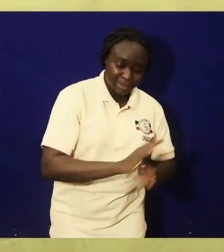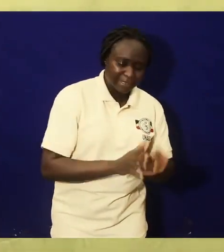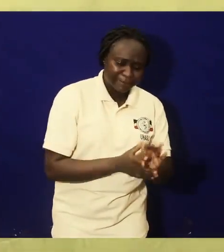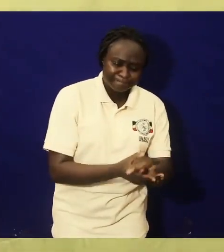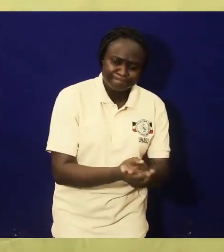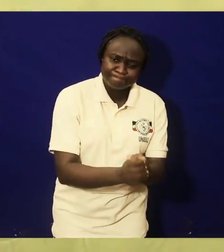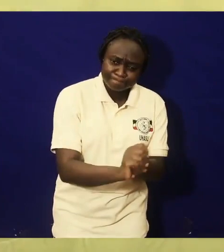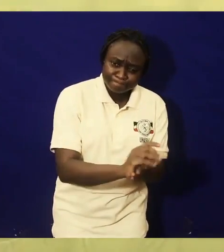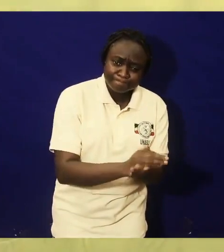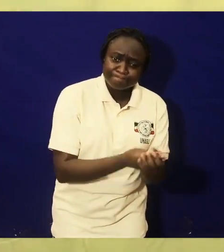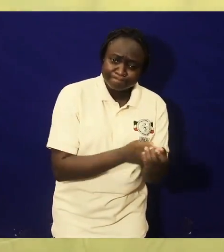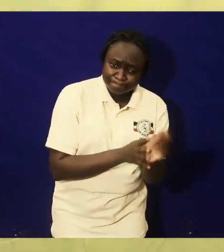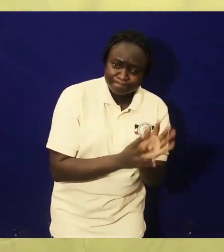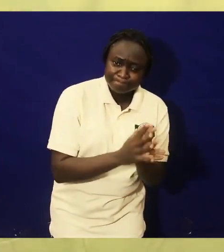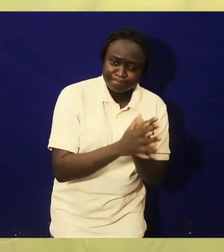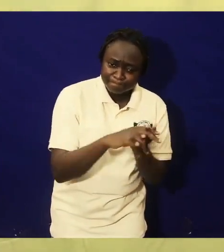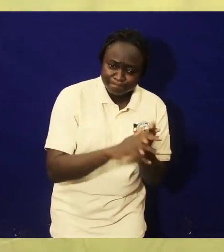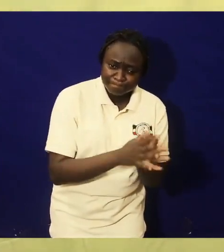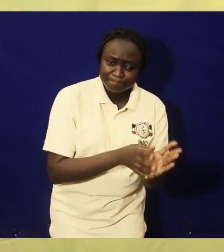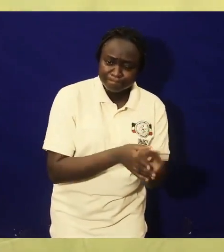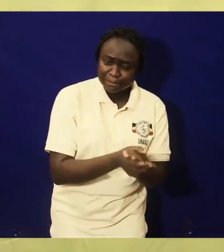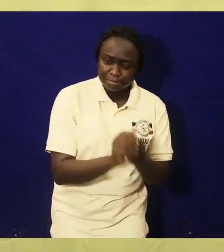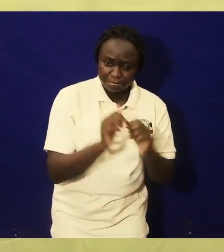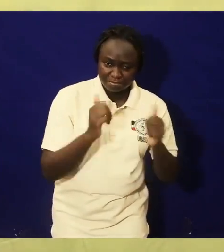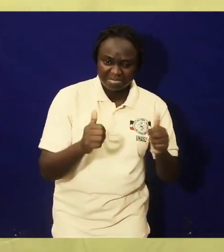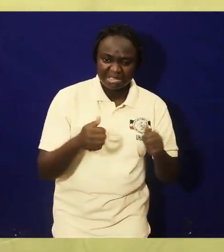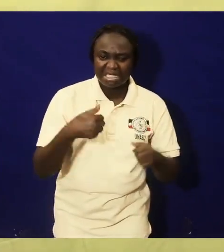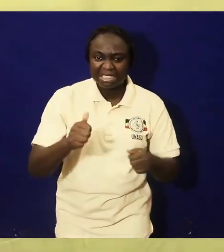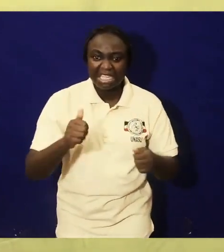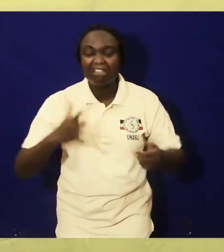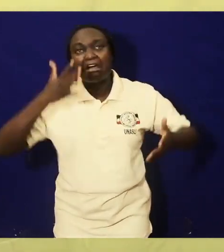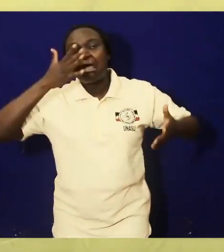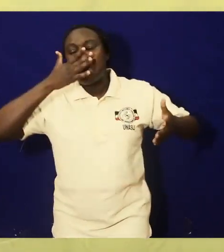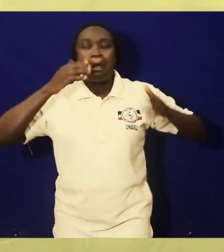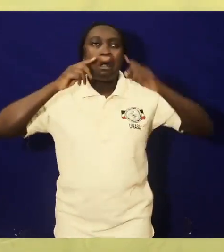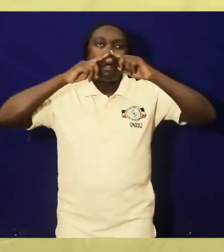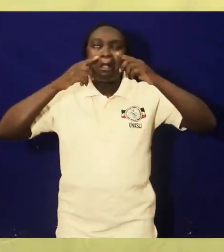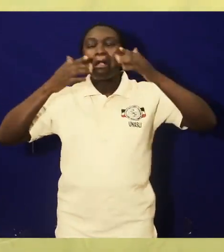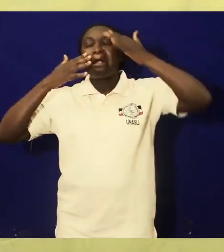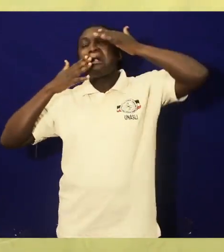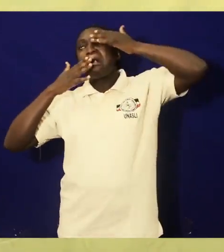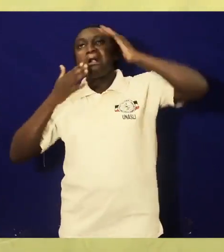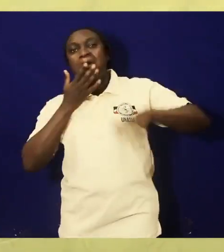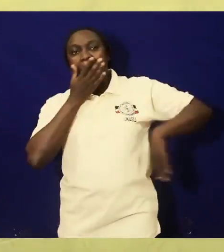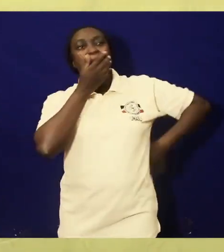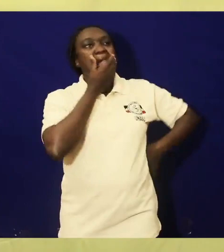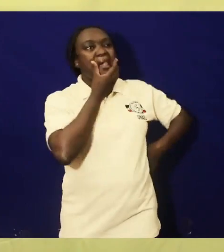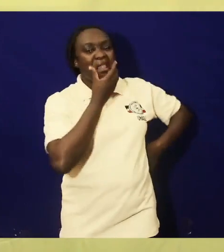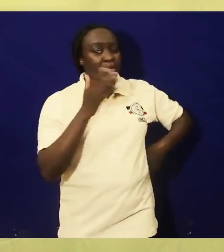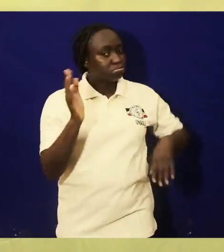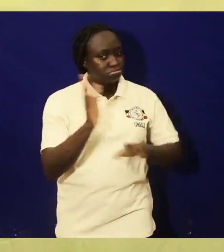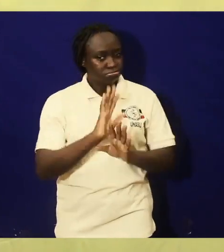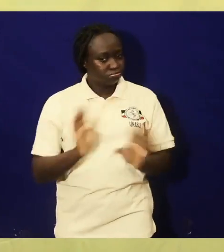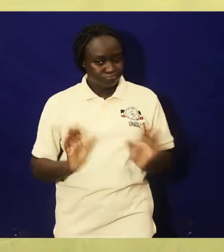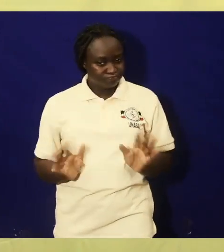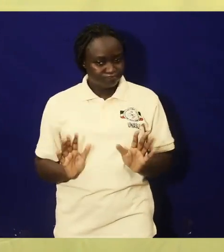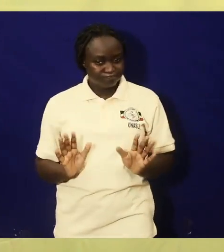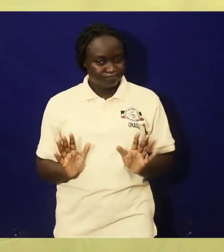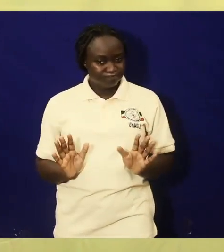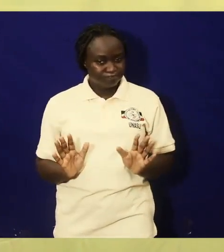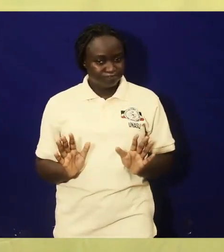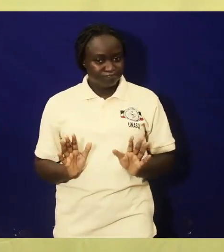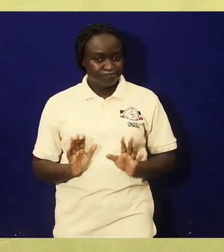with soap and clean water. Do not touch your mouth. Do not touch your